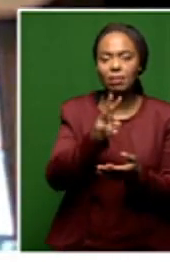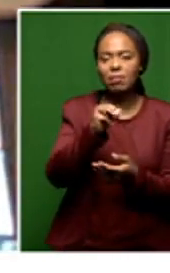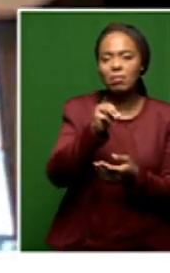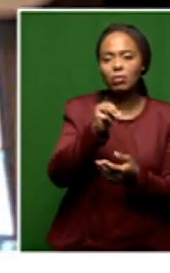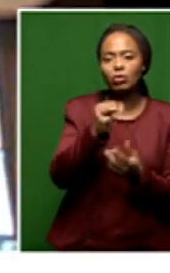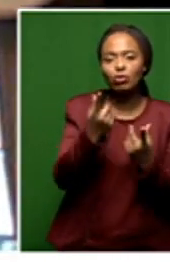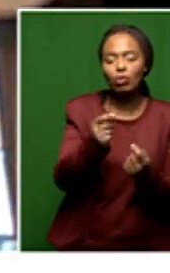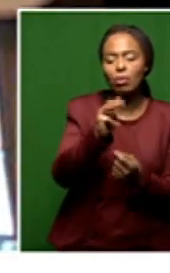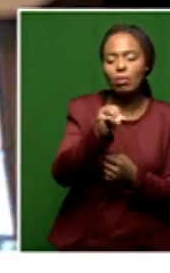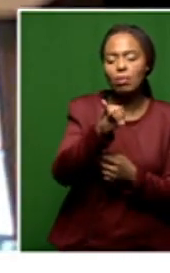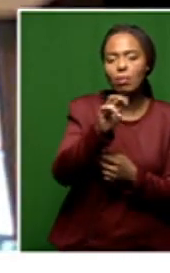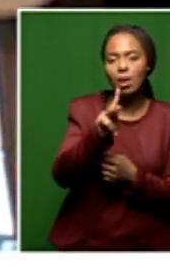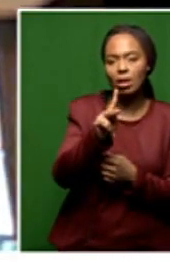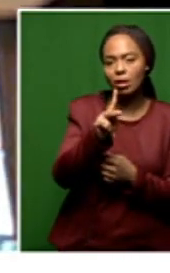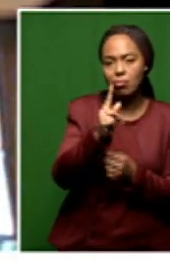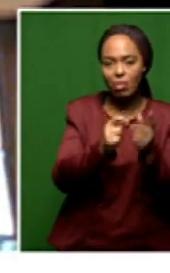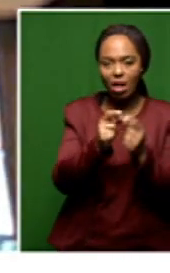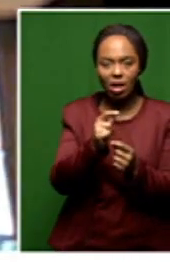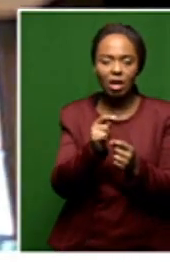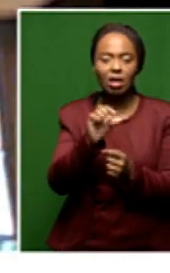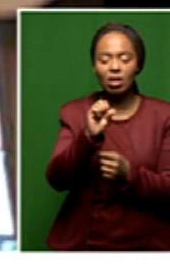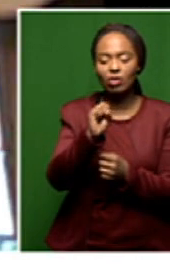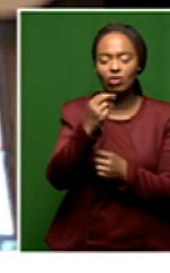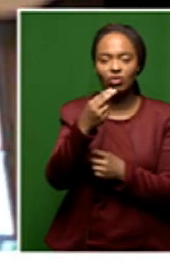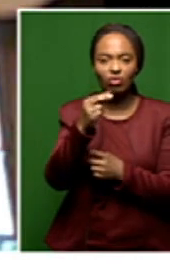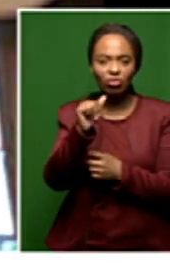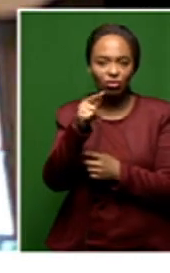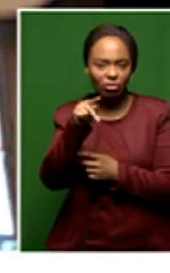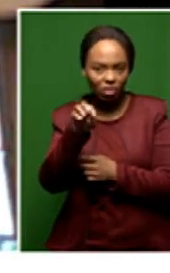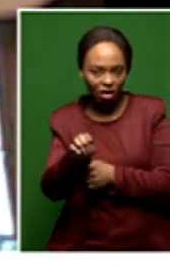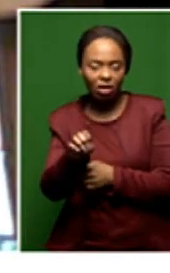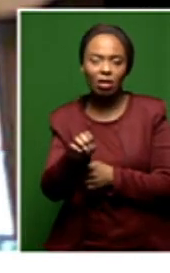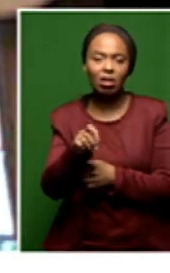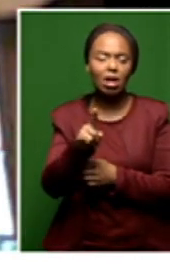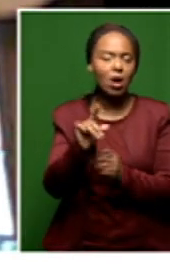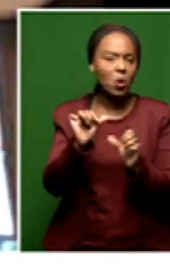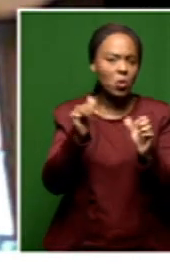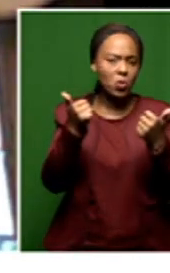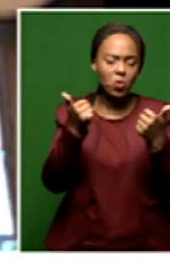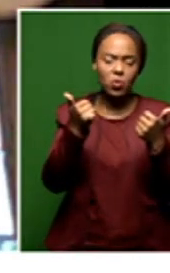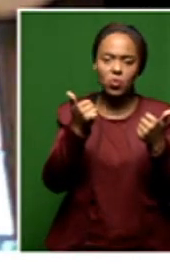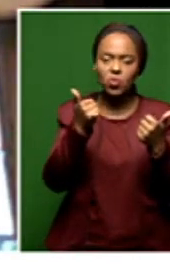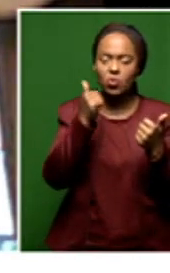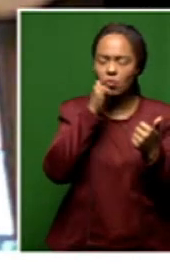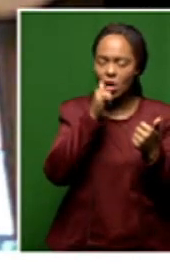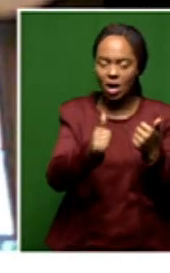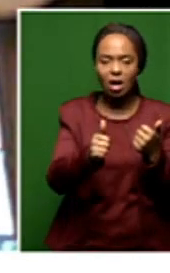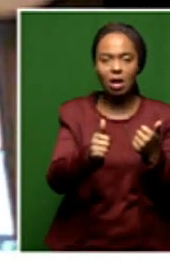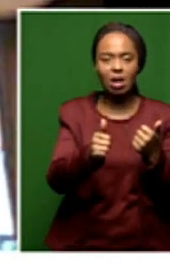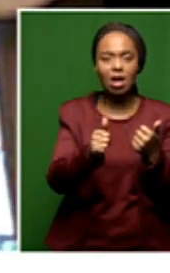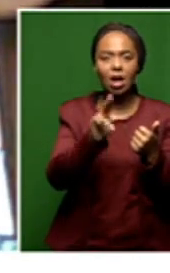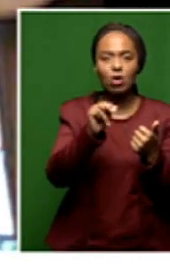lot of cereal in the morning. And it's a really, really nutritious root.